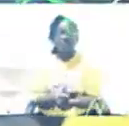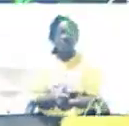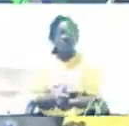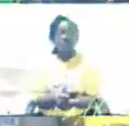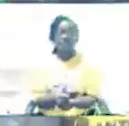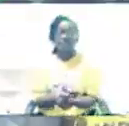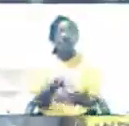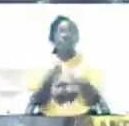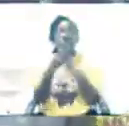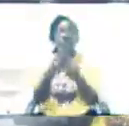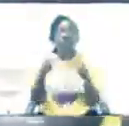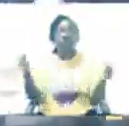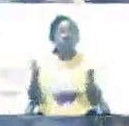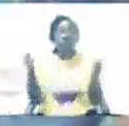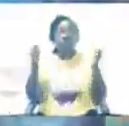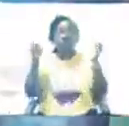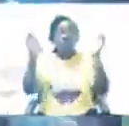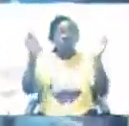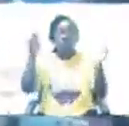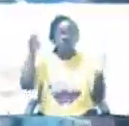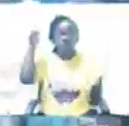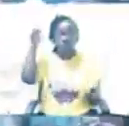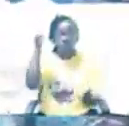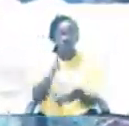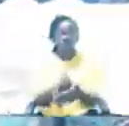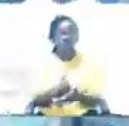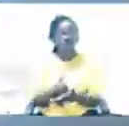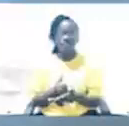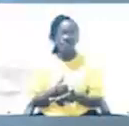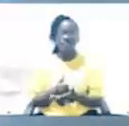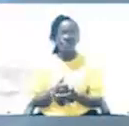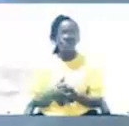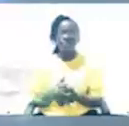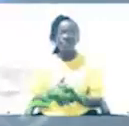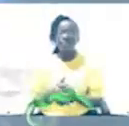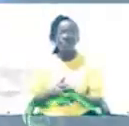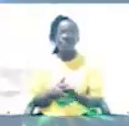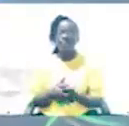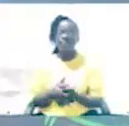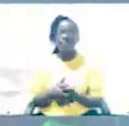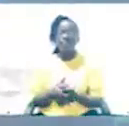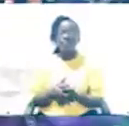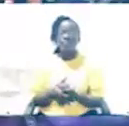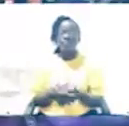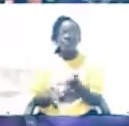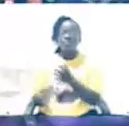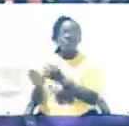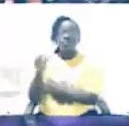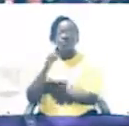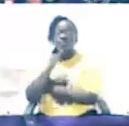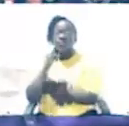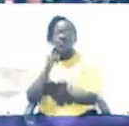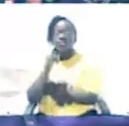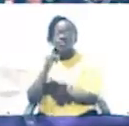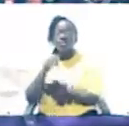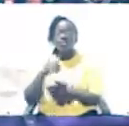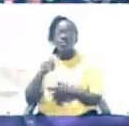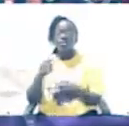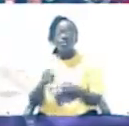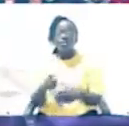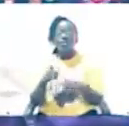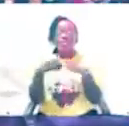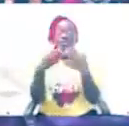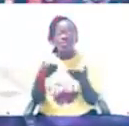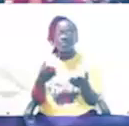Shout hallelujah. Amen. He is the giver of life. He is